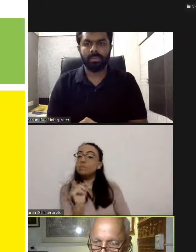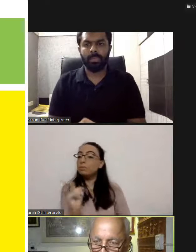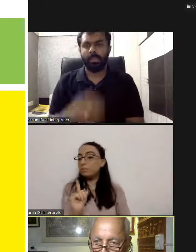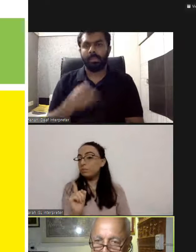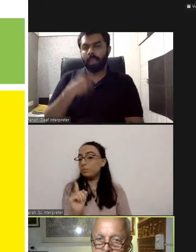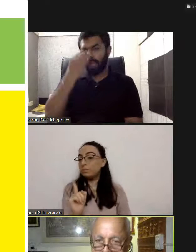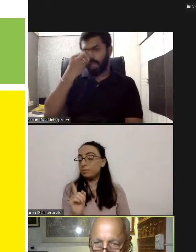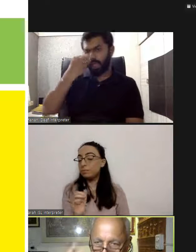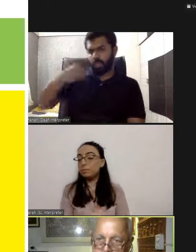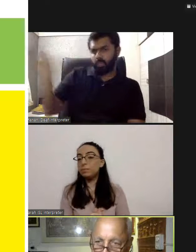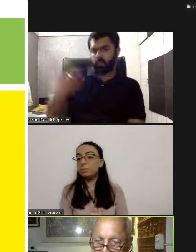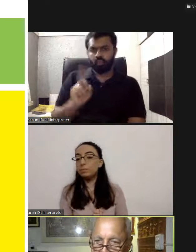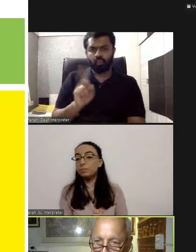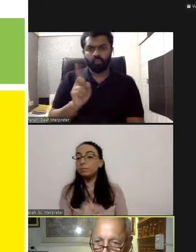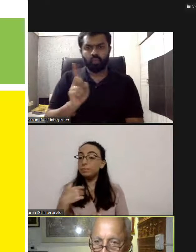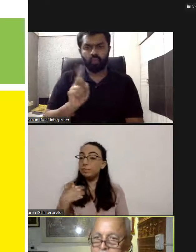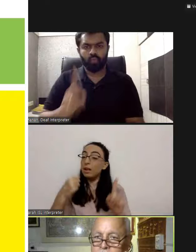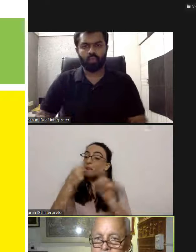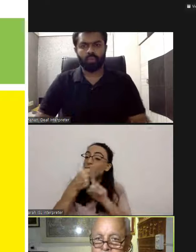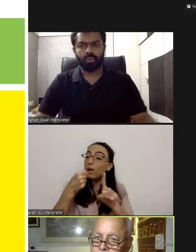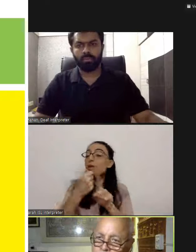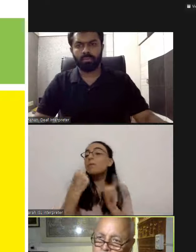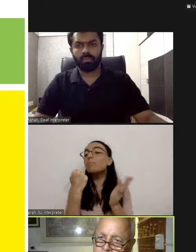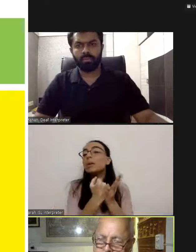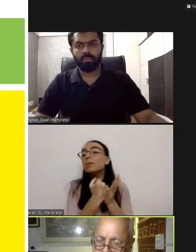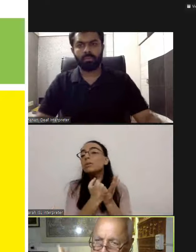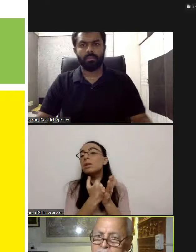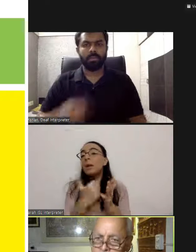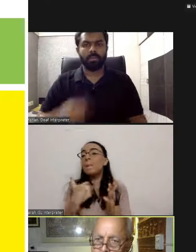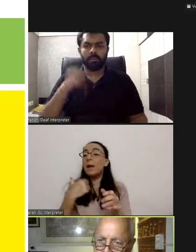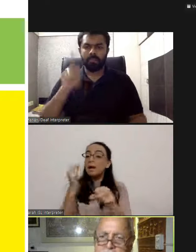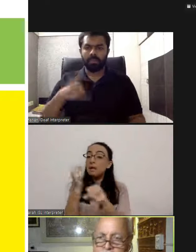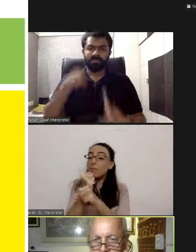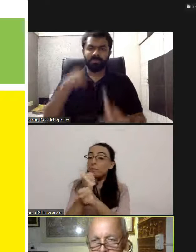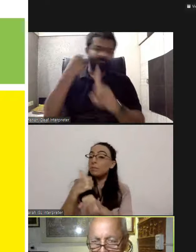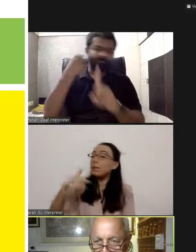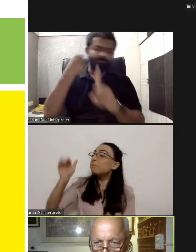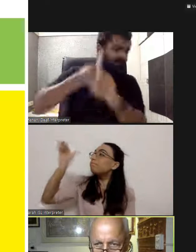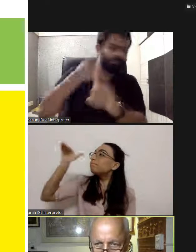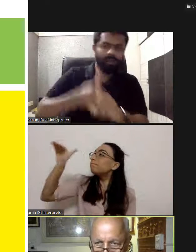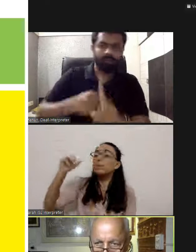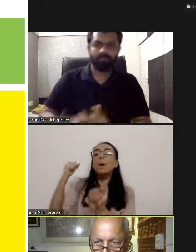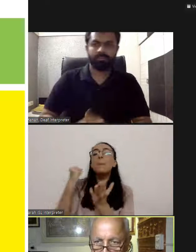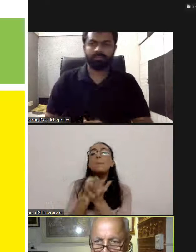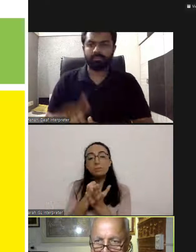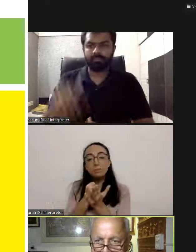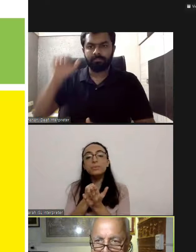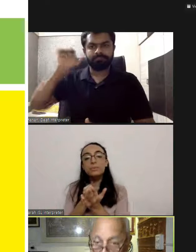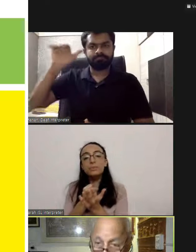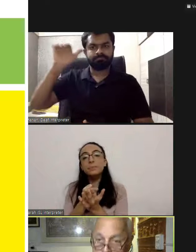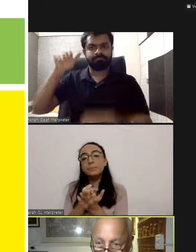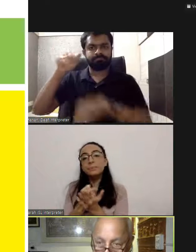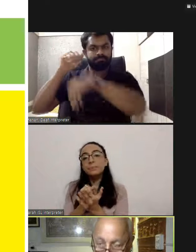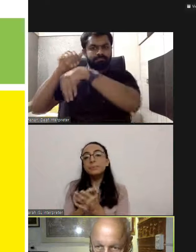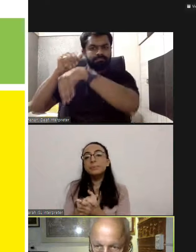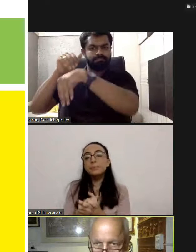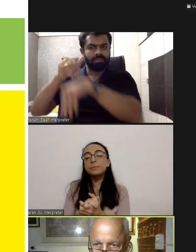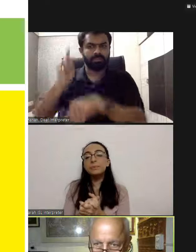it. They have to find resources. There are many ways of finding the resources,